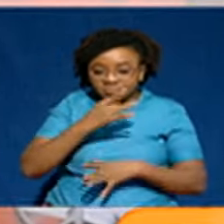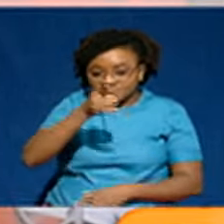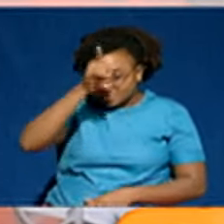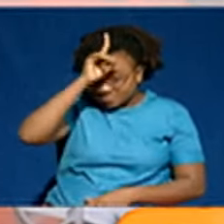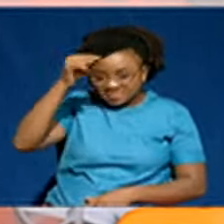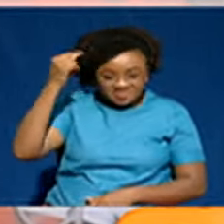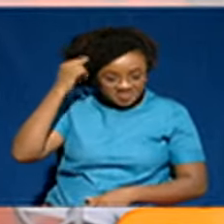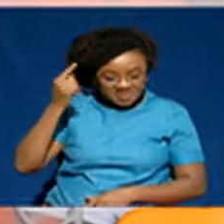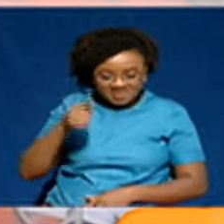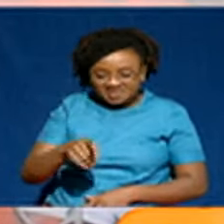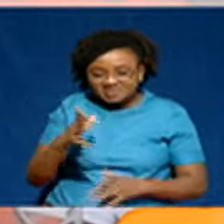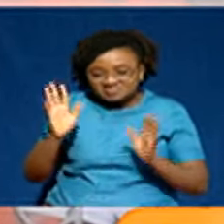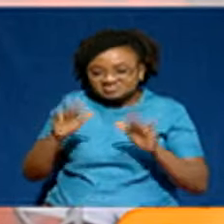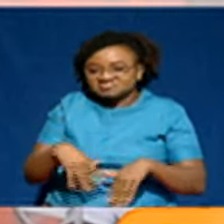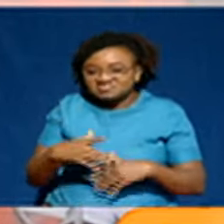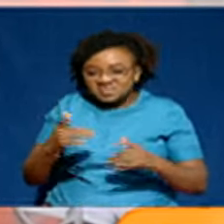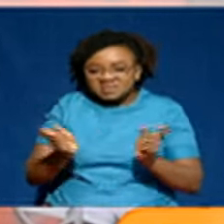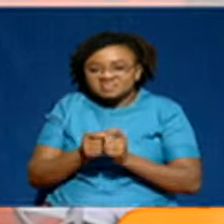painful periods.